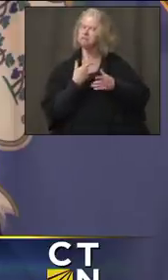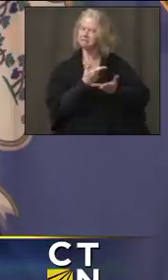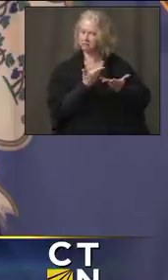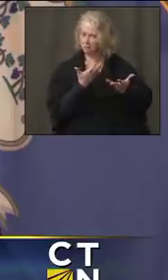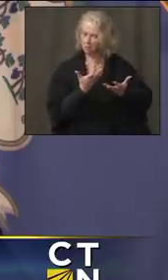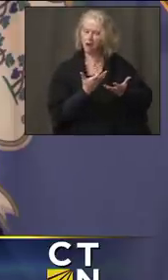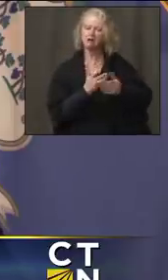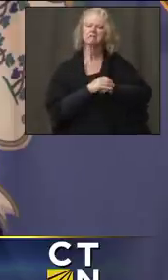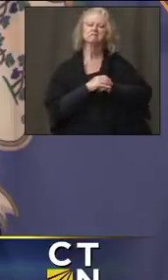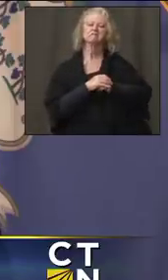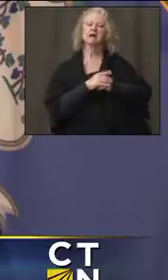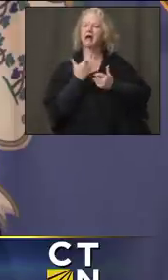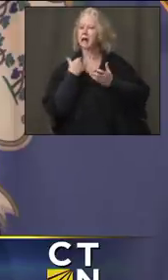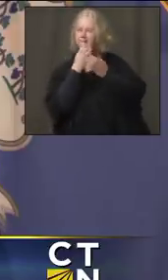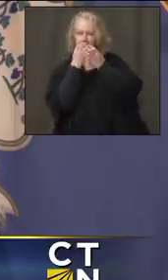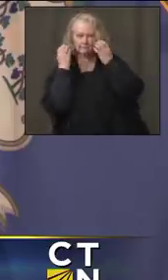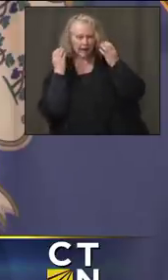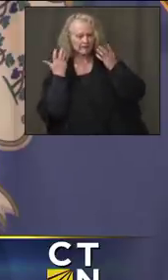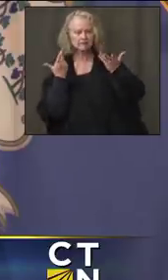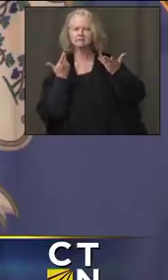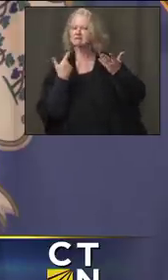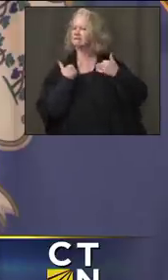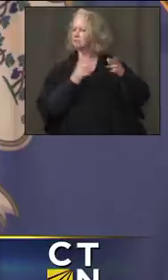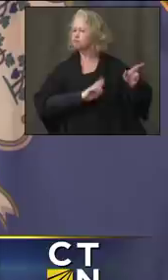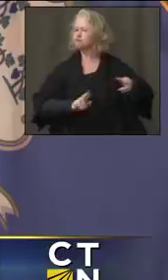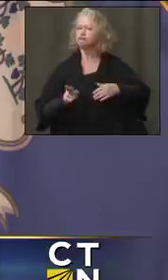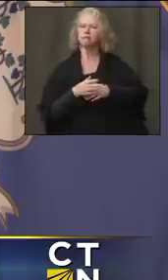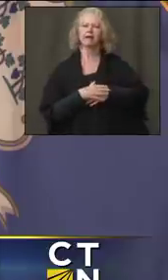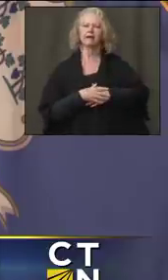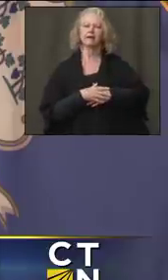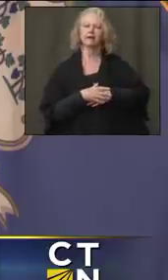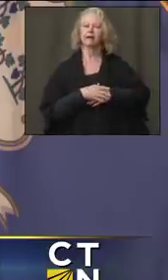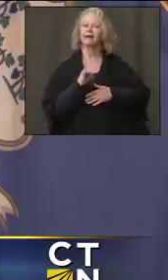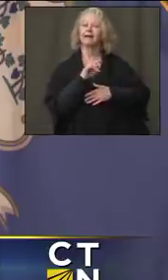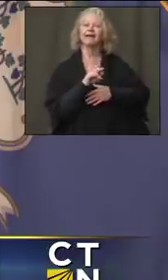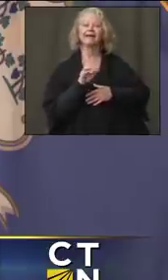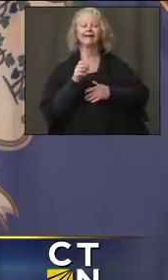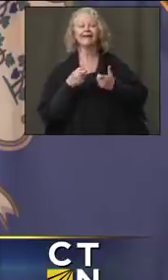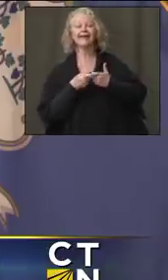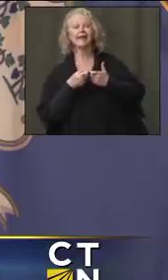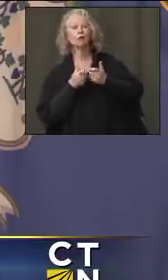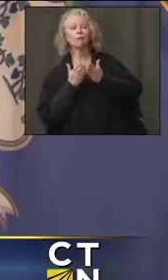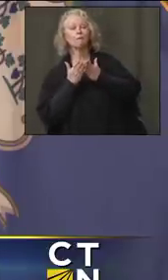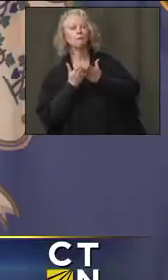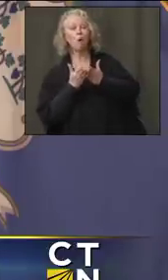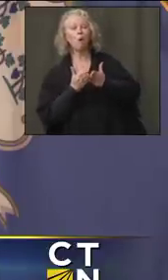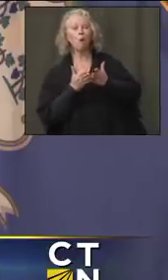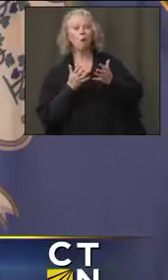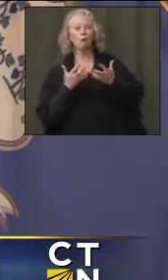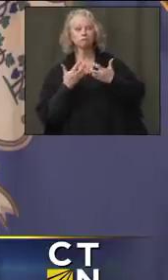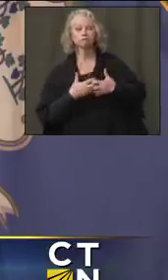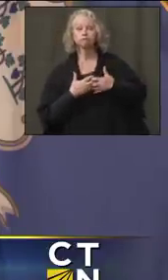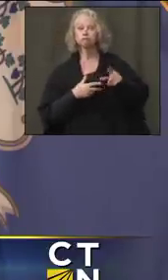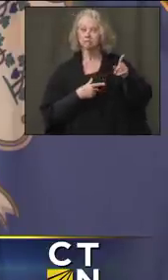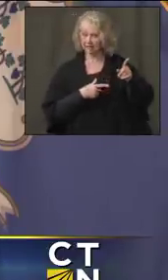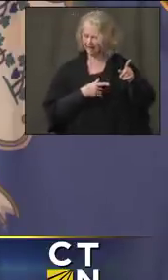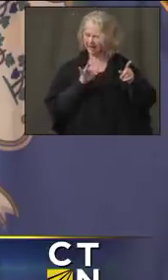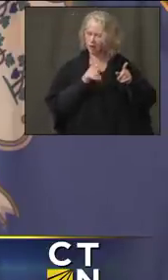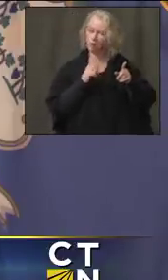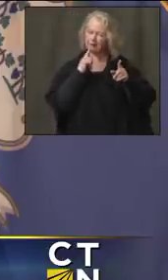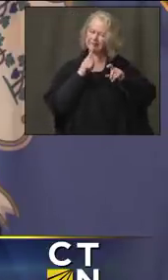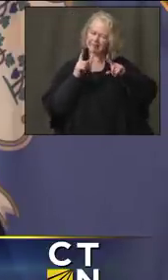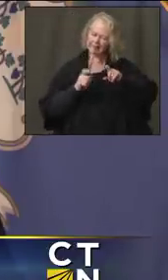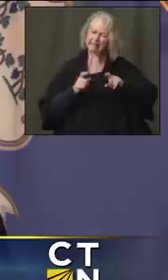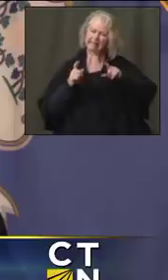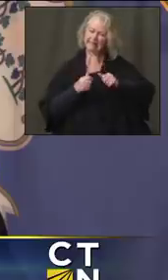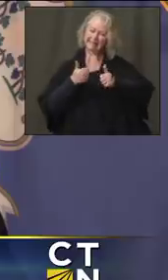That's why we're going to have masks available for folks. That's why Electric Boat, for example, they are now going to be testing each and every